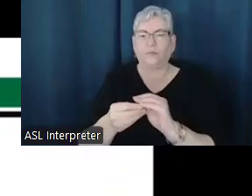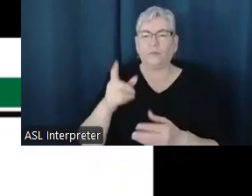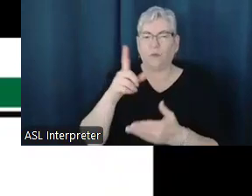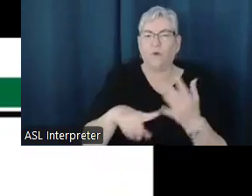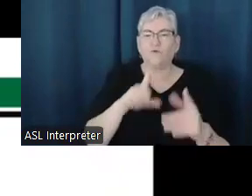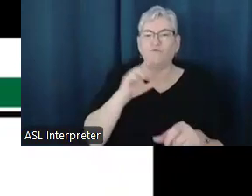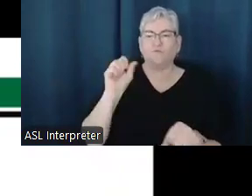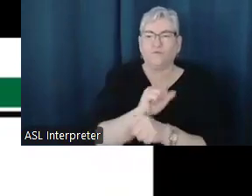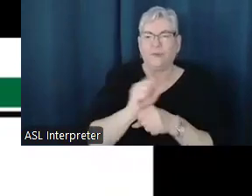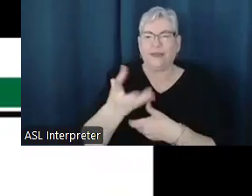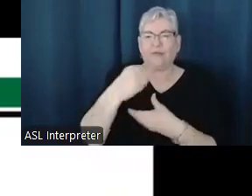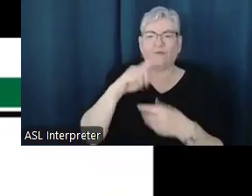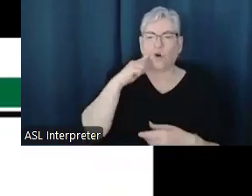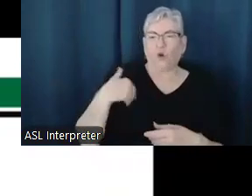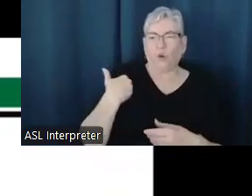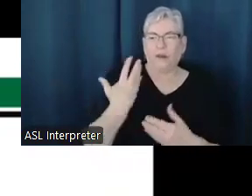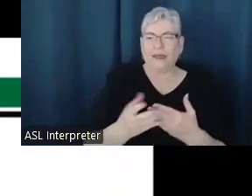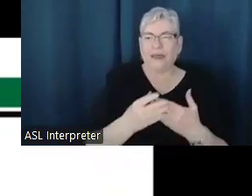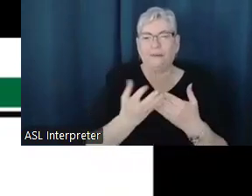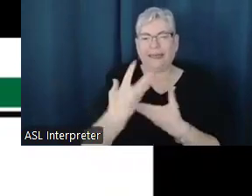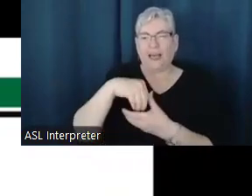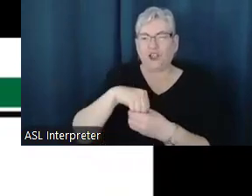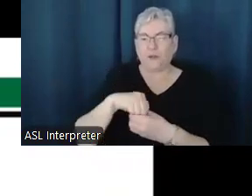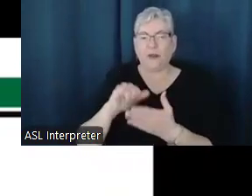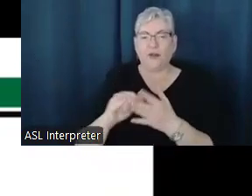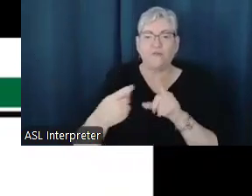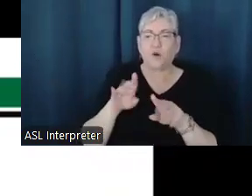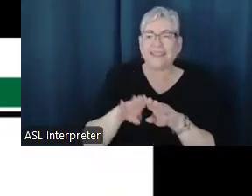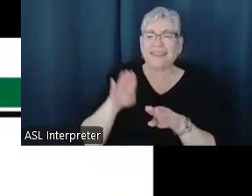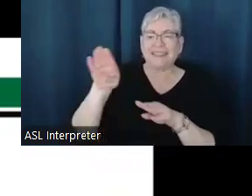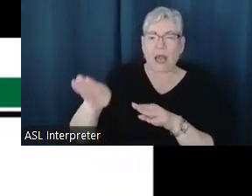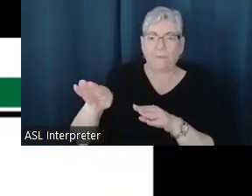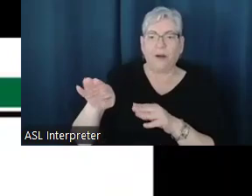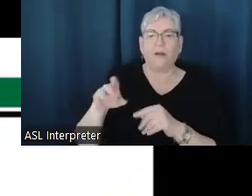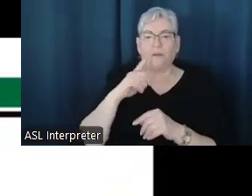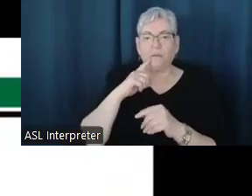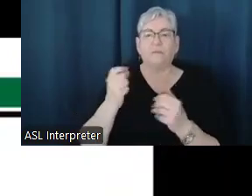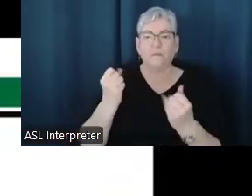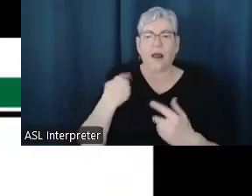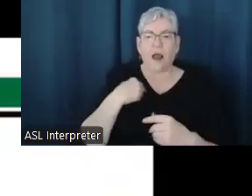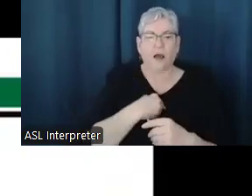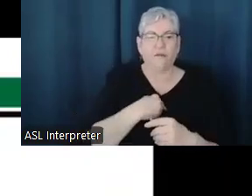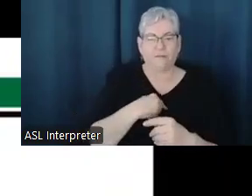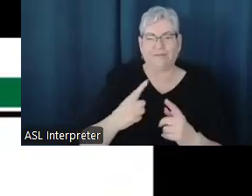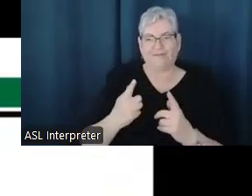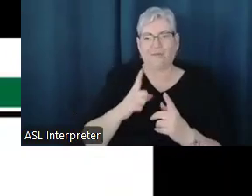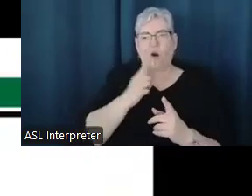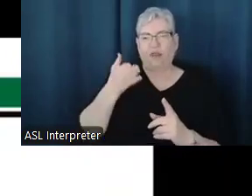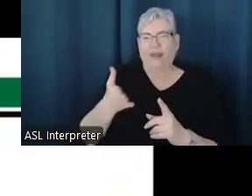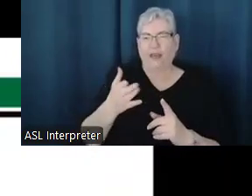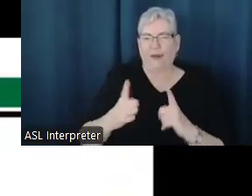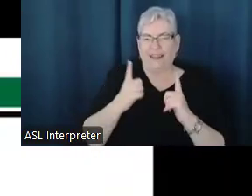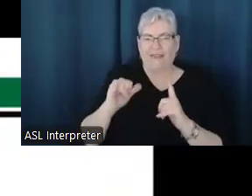youth engagement. So that first step is where a lot of us sort of live in this youth services approach